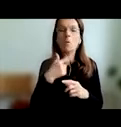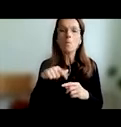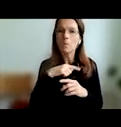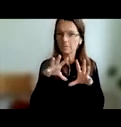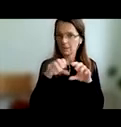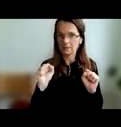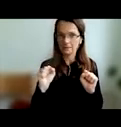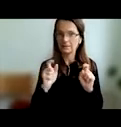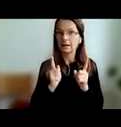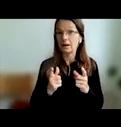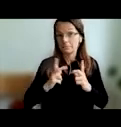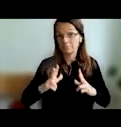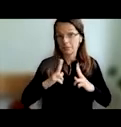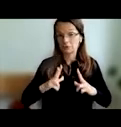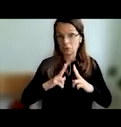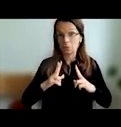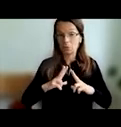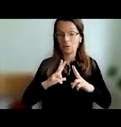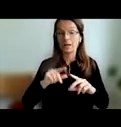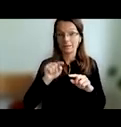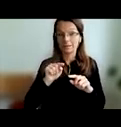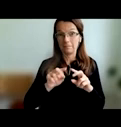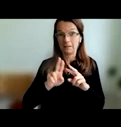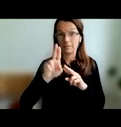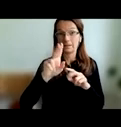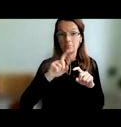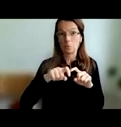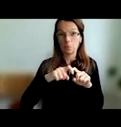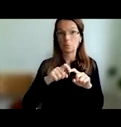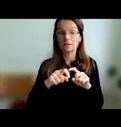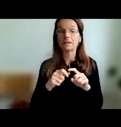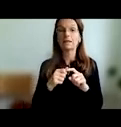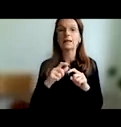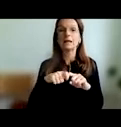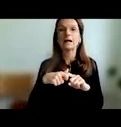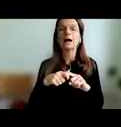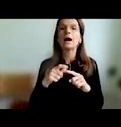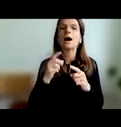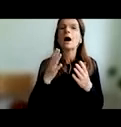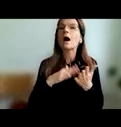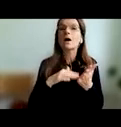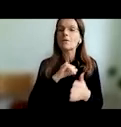What is expected to be achieved through